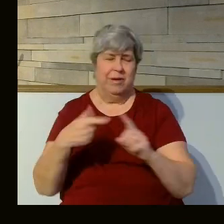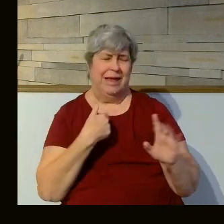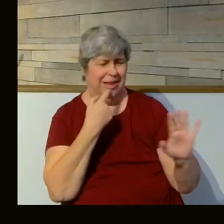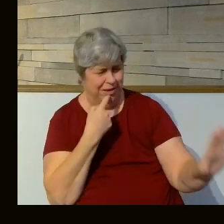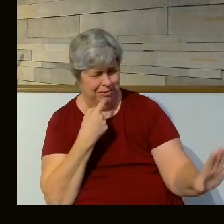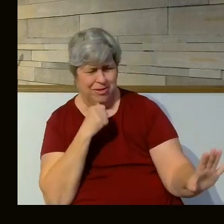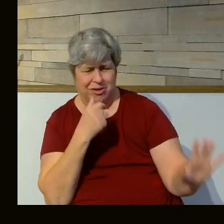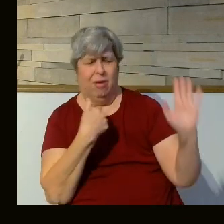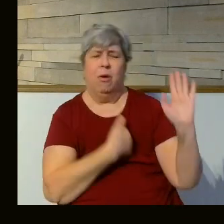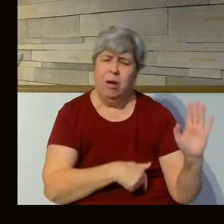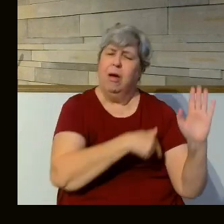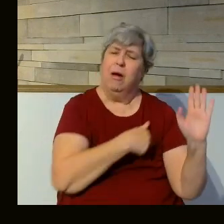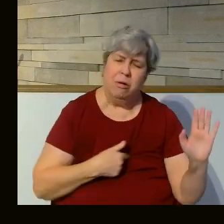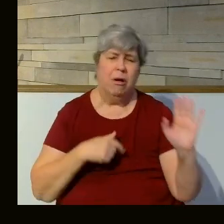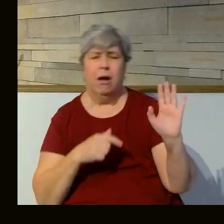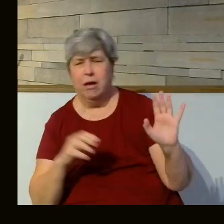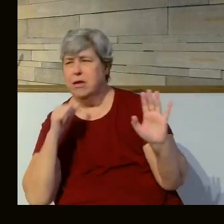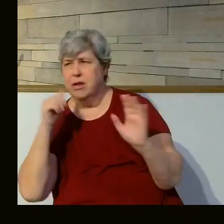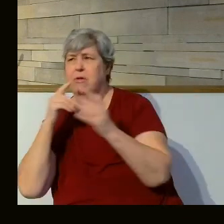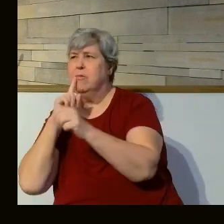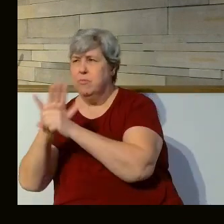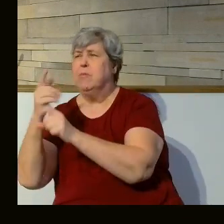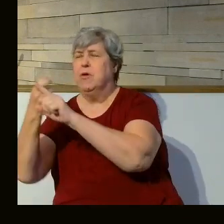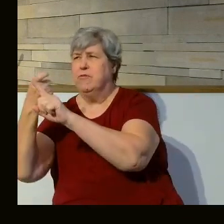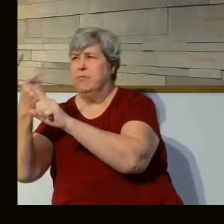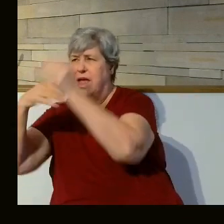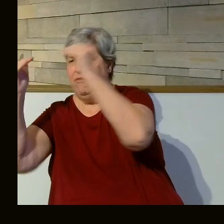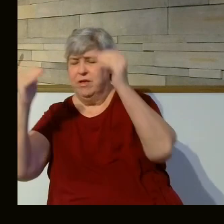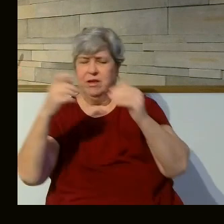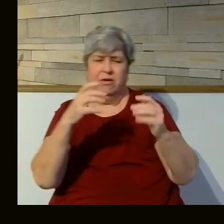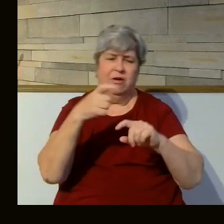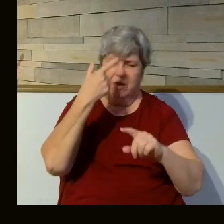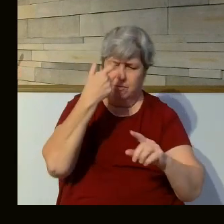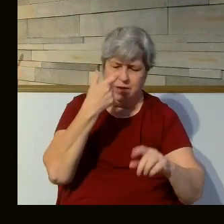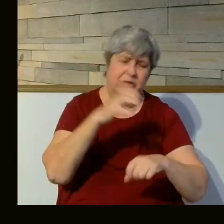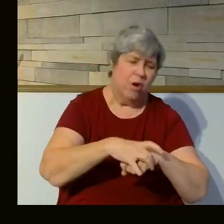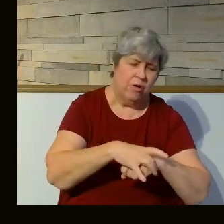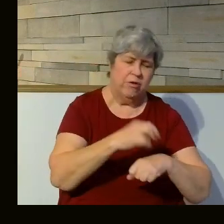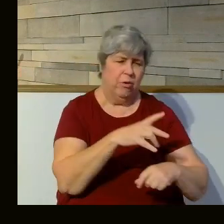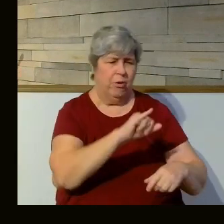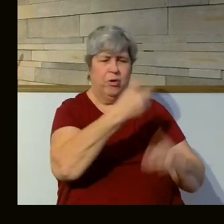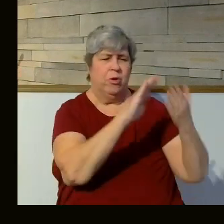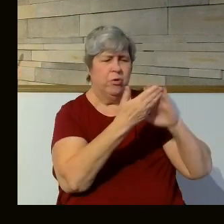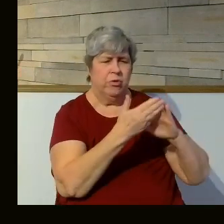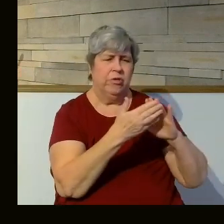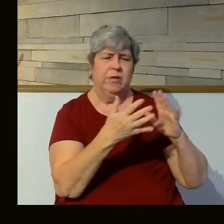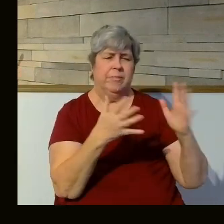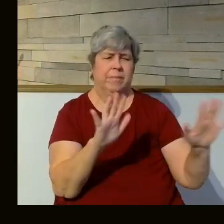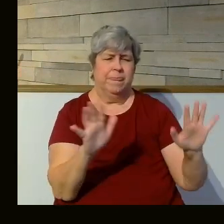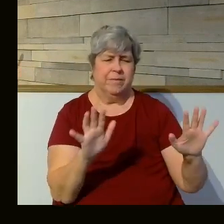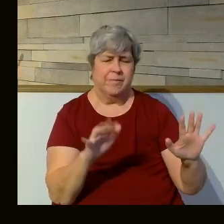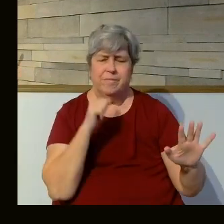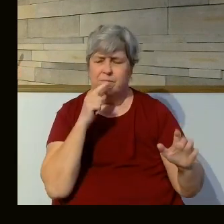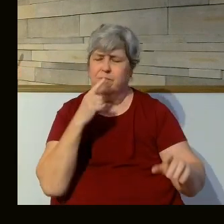an oath at all, either by heaven, for it is God's throne, or by earth, for it is his footstool, or by Jerusalem, for it is the city of the great king.